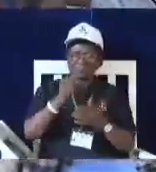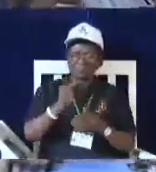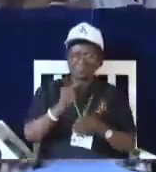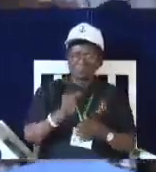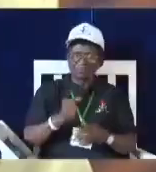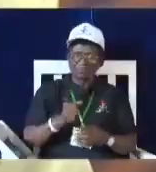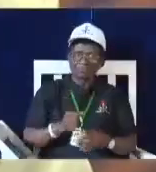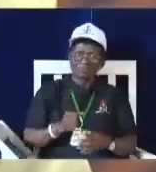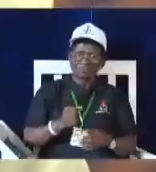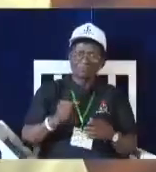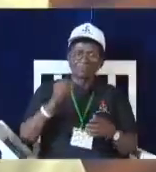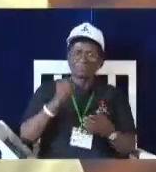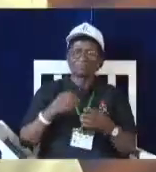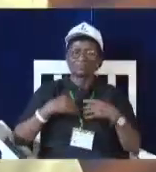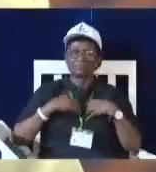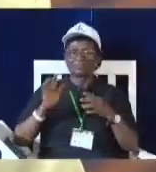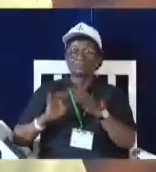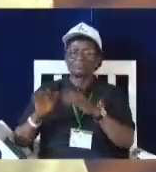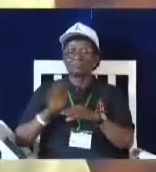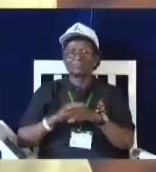Amen. Have mercy on them.